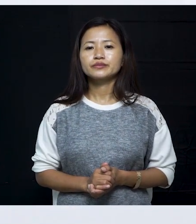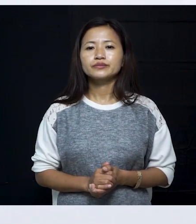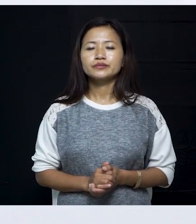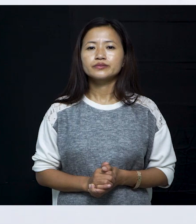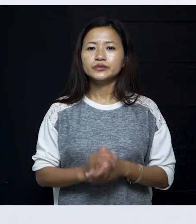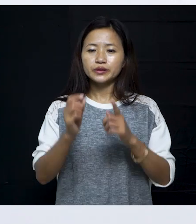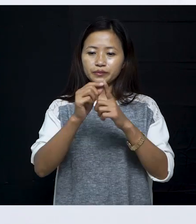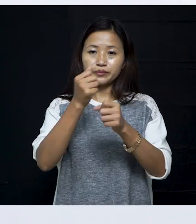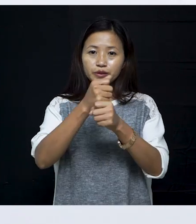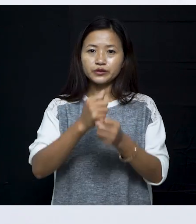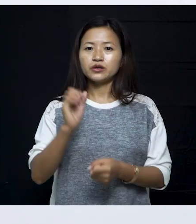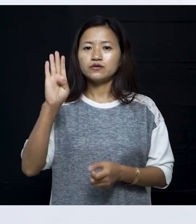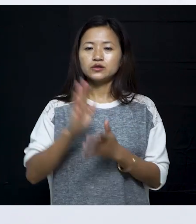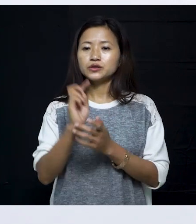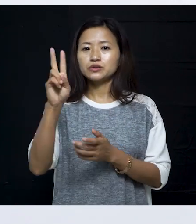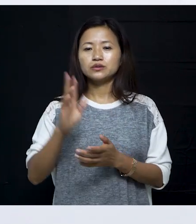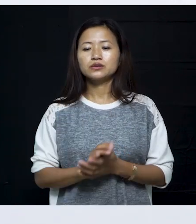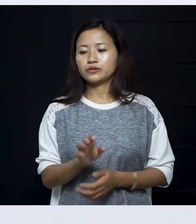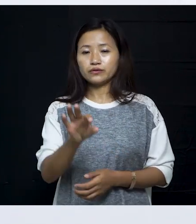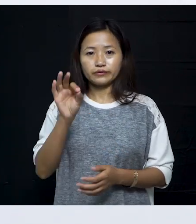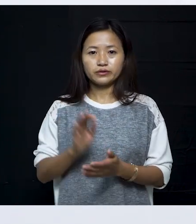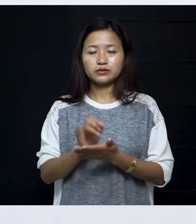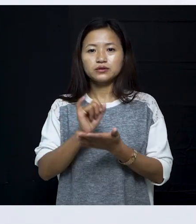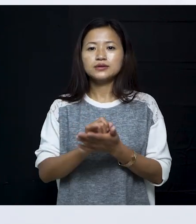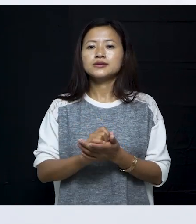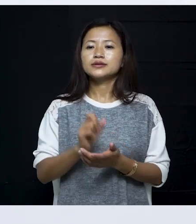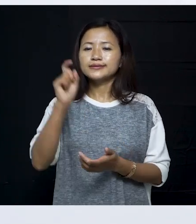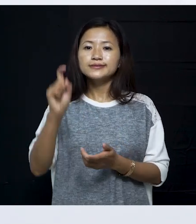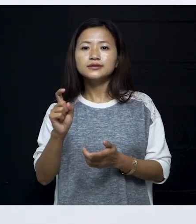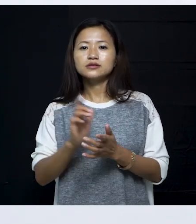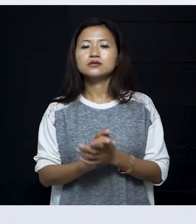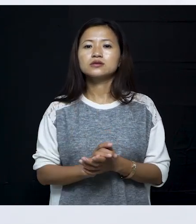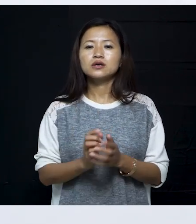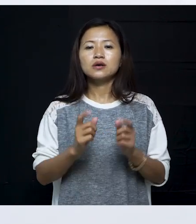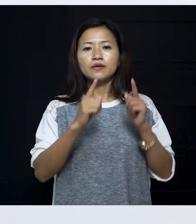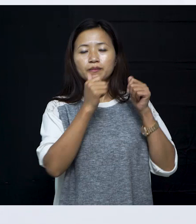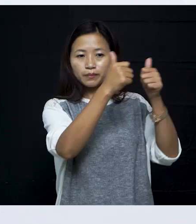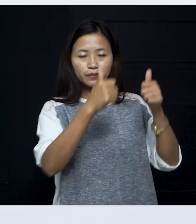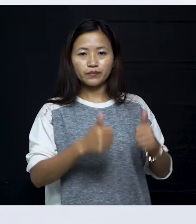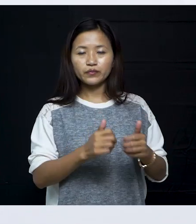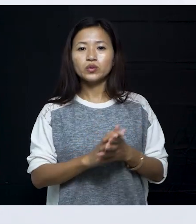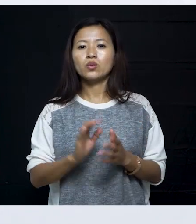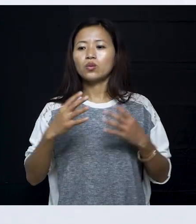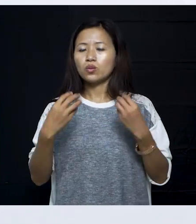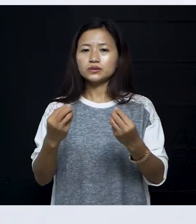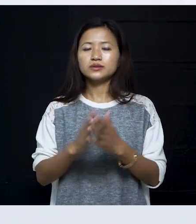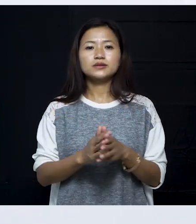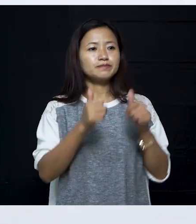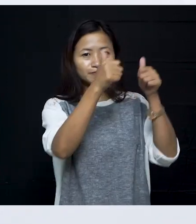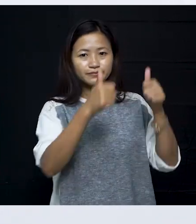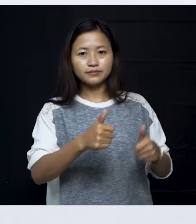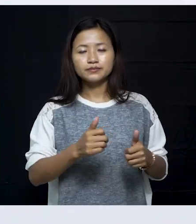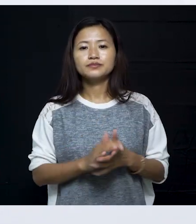So on page 42, you would find that you are required to write a poster of wanted poster. And